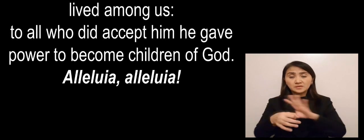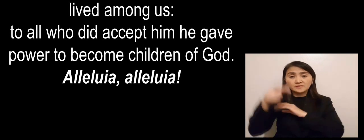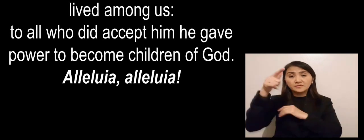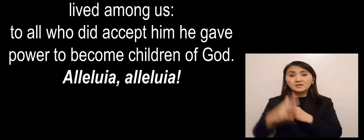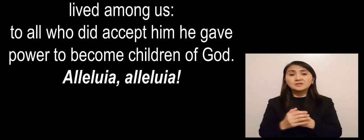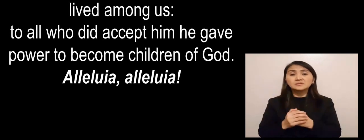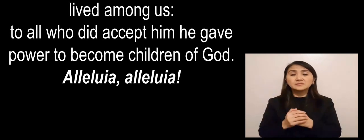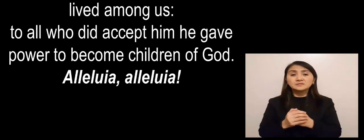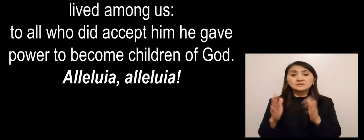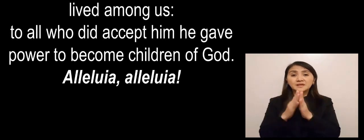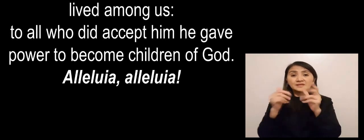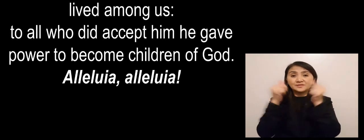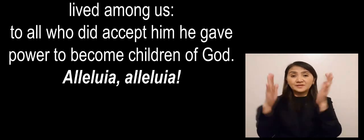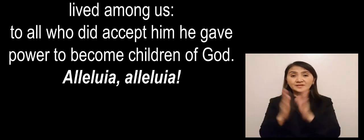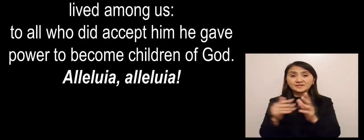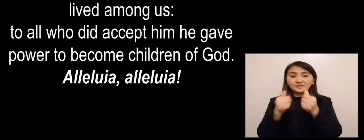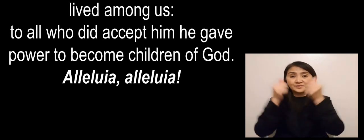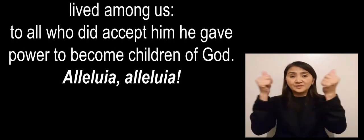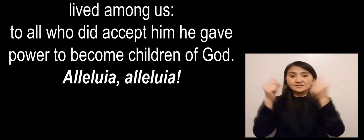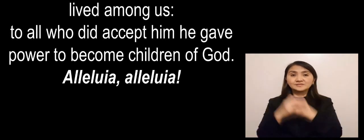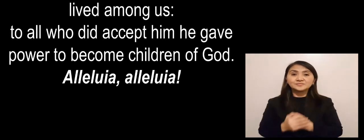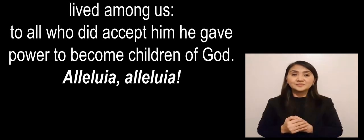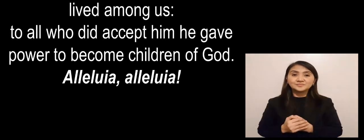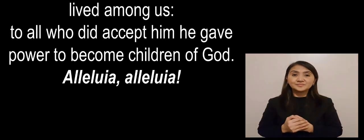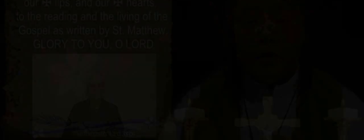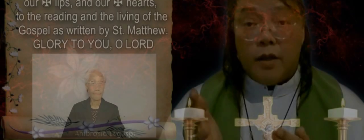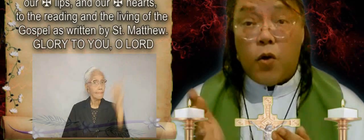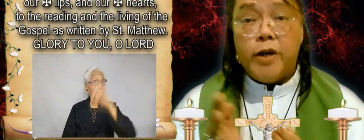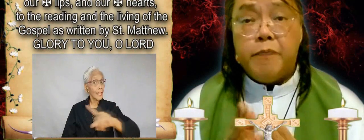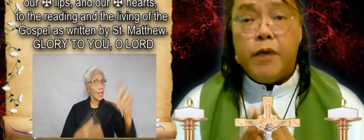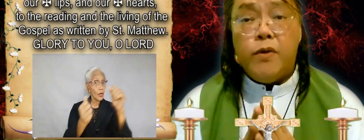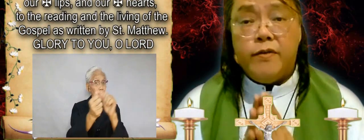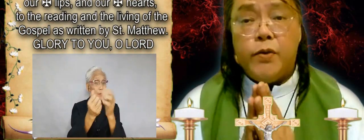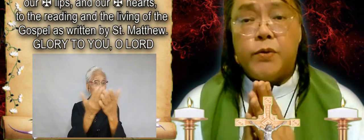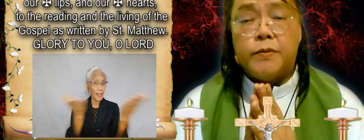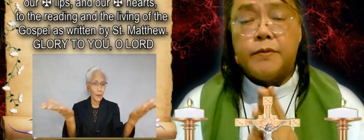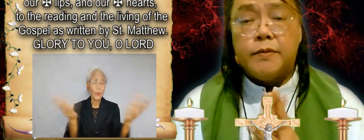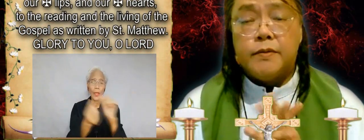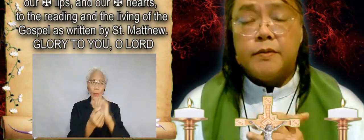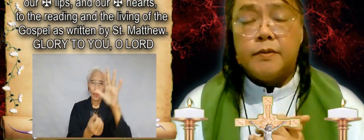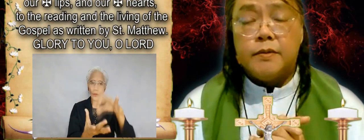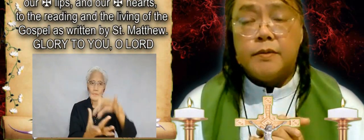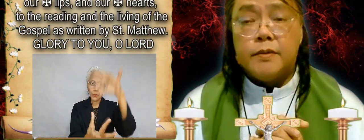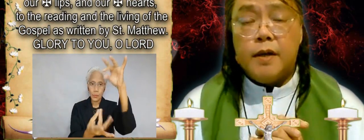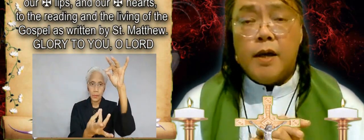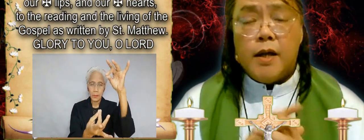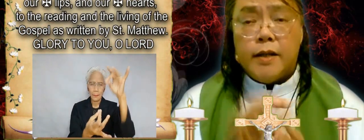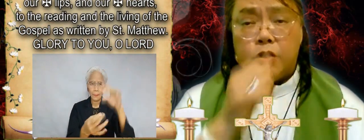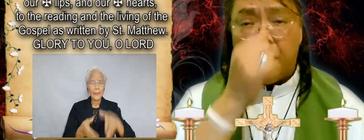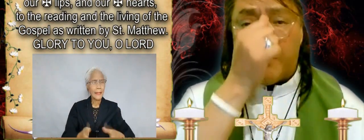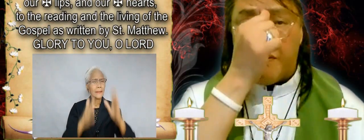children of God. Alleluia, Alleluia. The Lord be with you. And with your spirit.